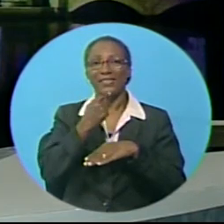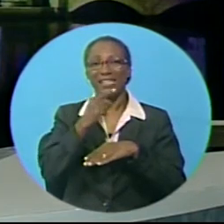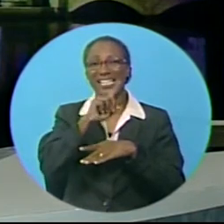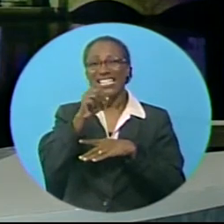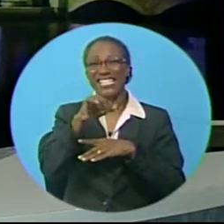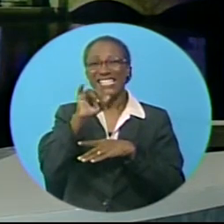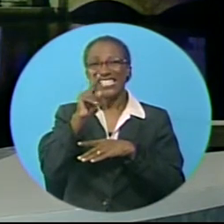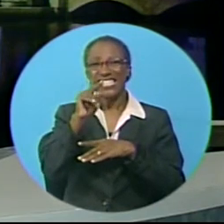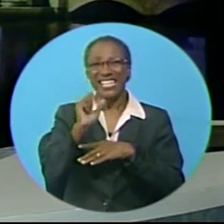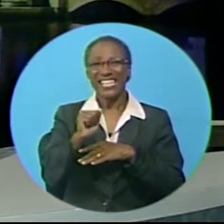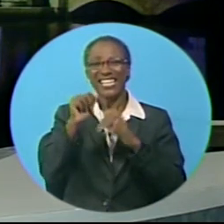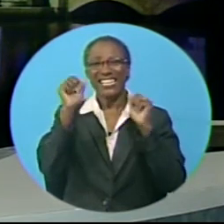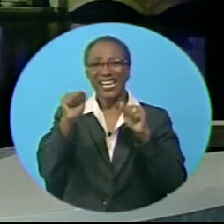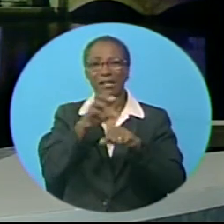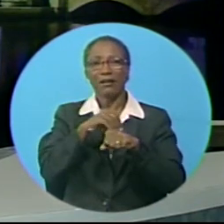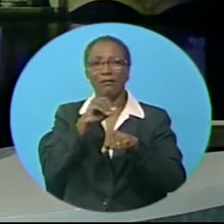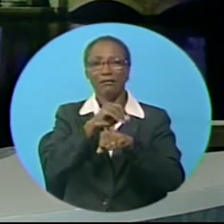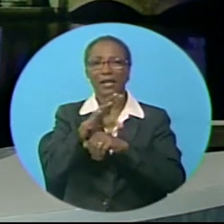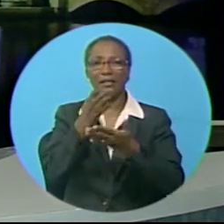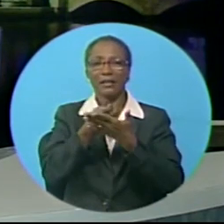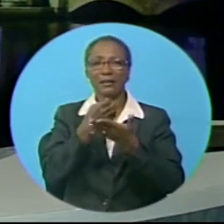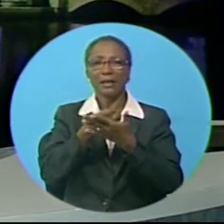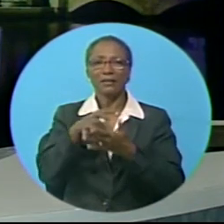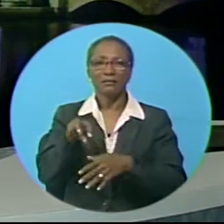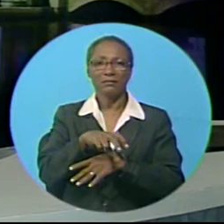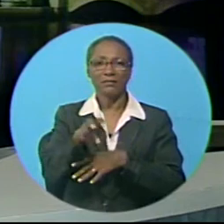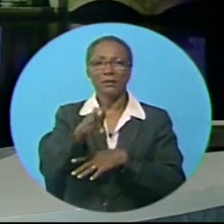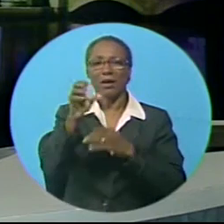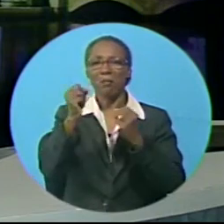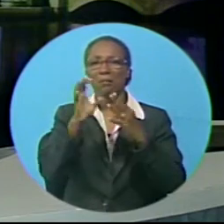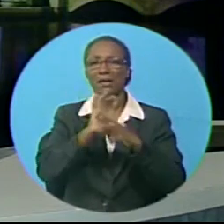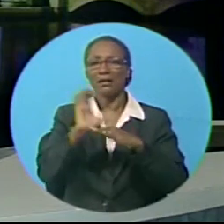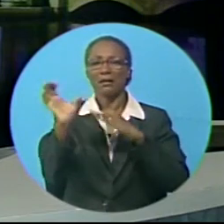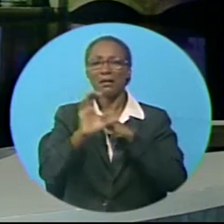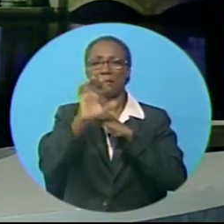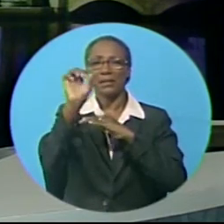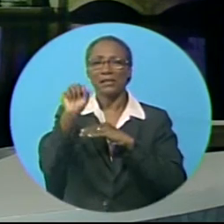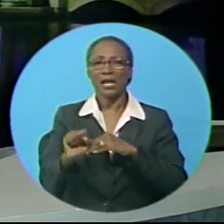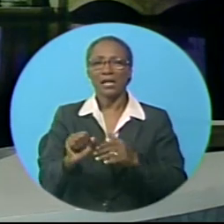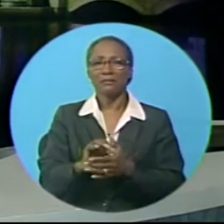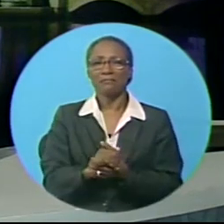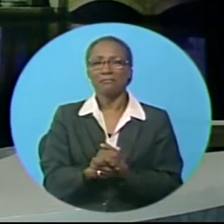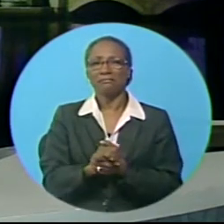potential to affect the economies and tourism reputation of many Caribbean states.